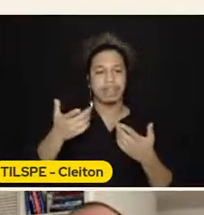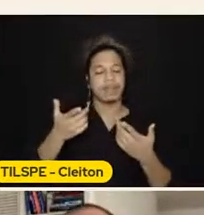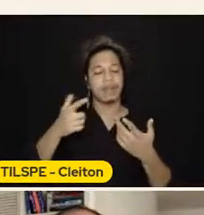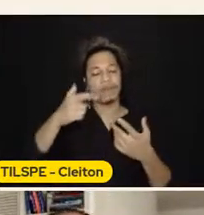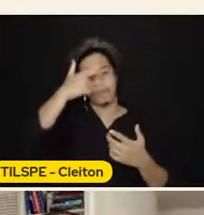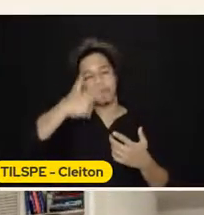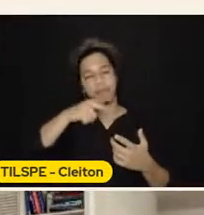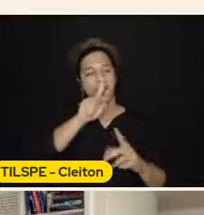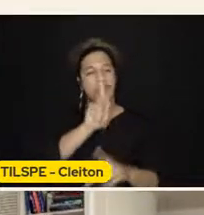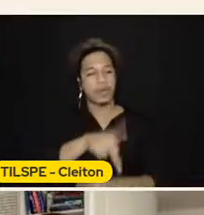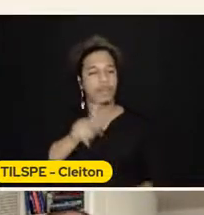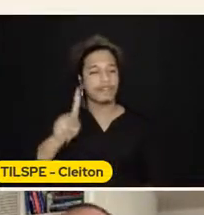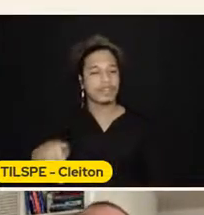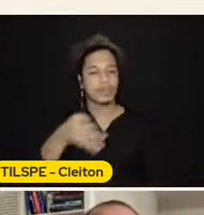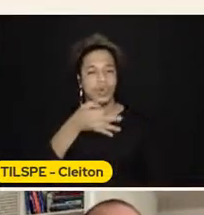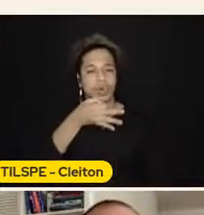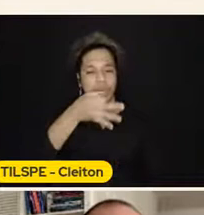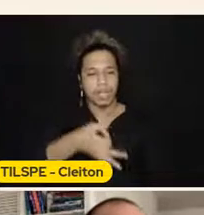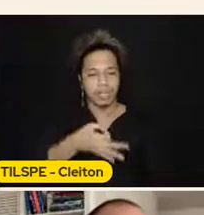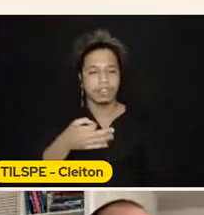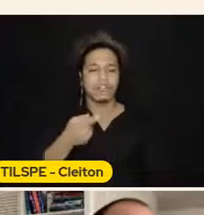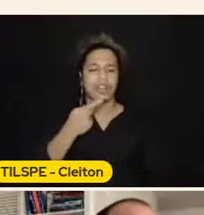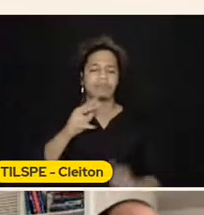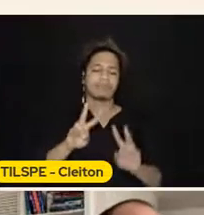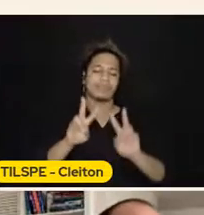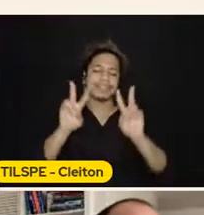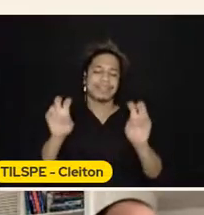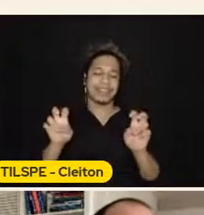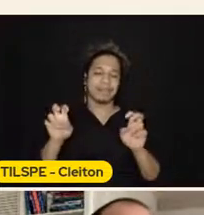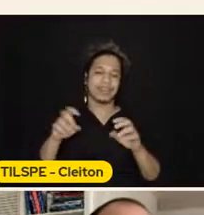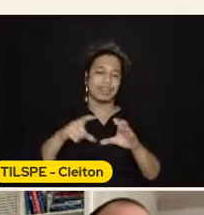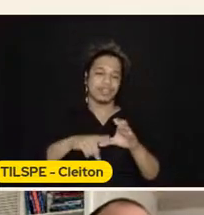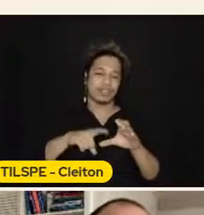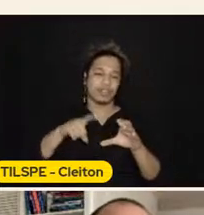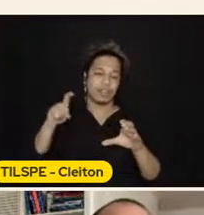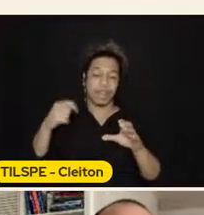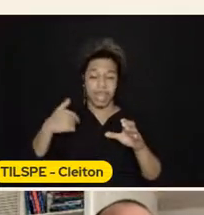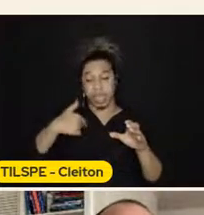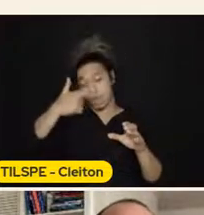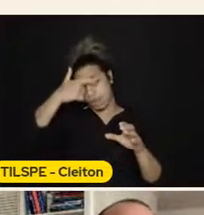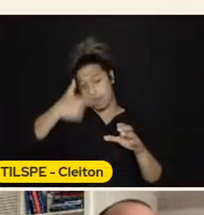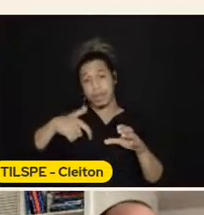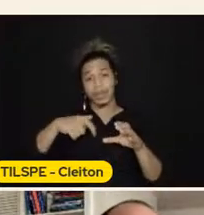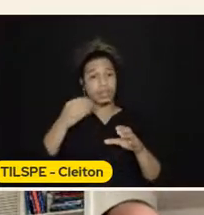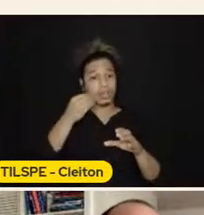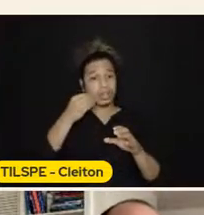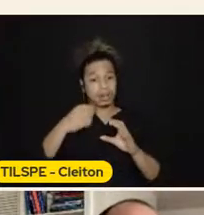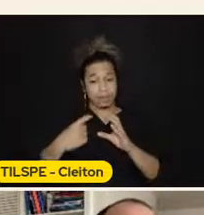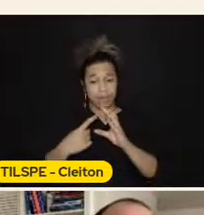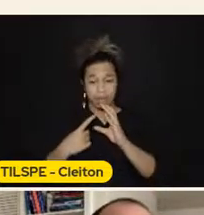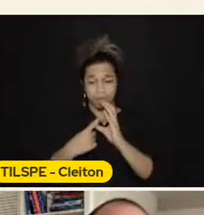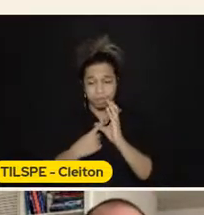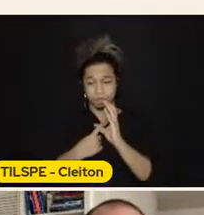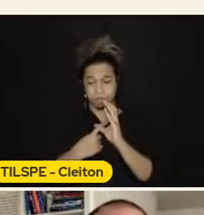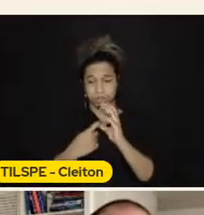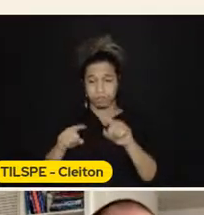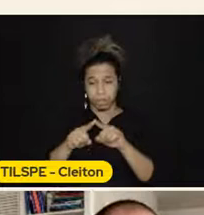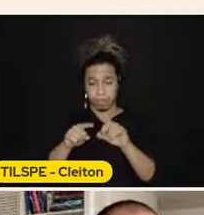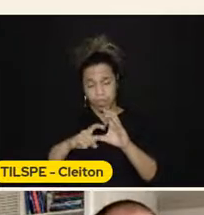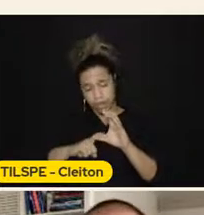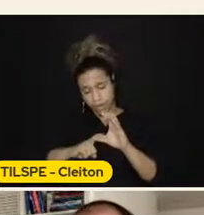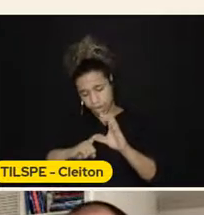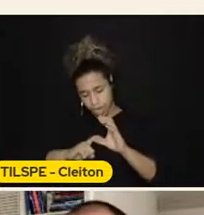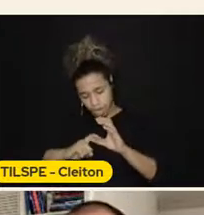about decolonizing. I'm also decolonizing myself or making myself critical. I have